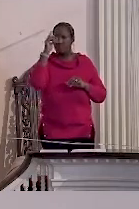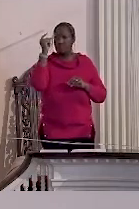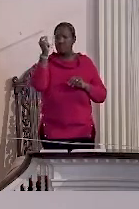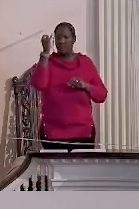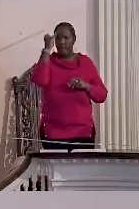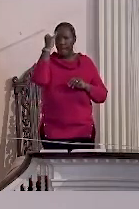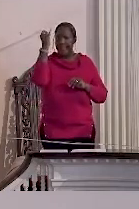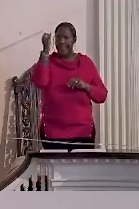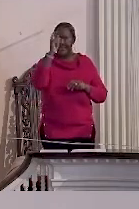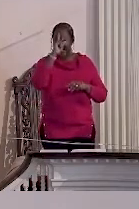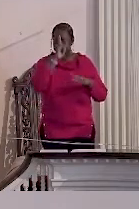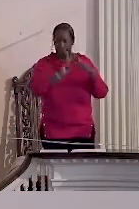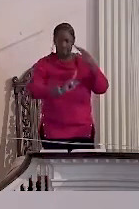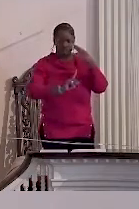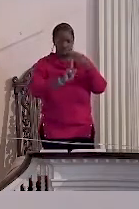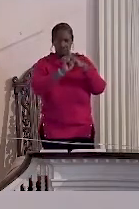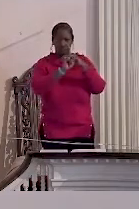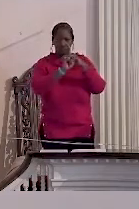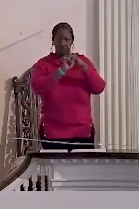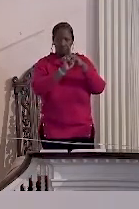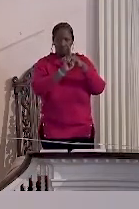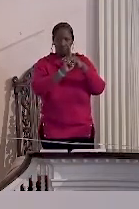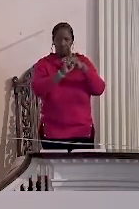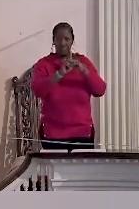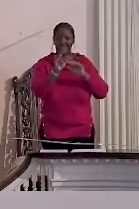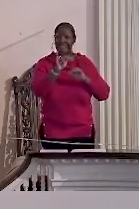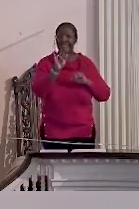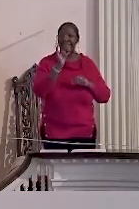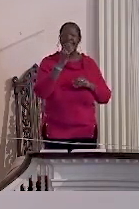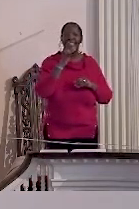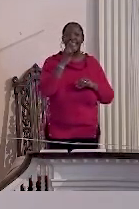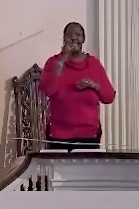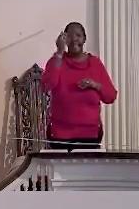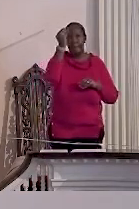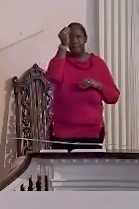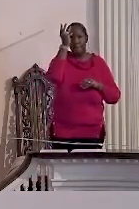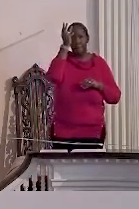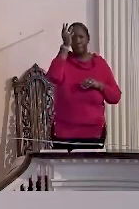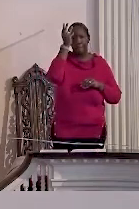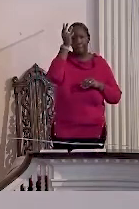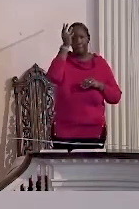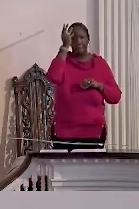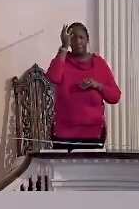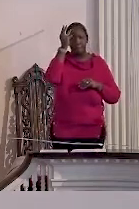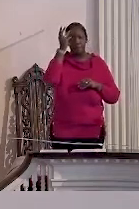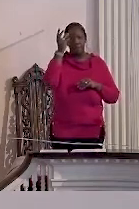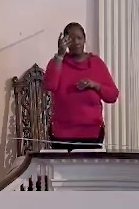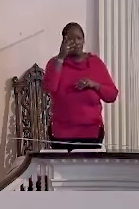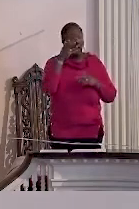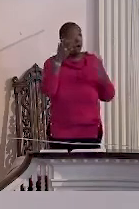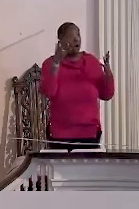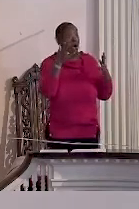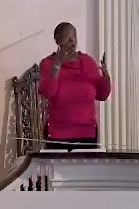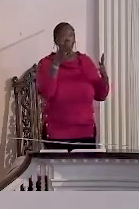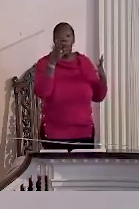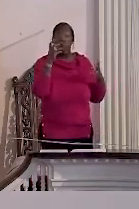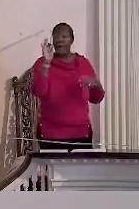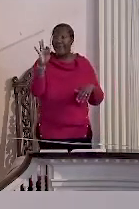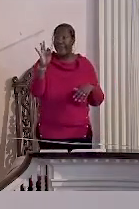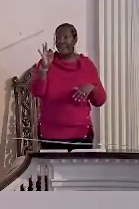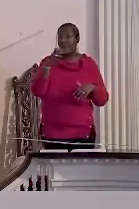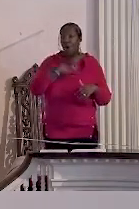suddenly came to Emilio, like a little light bulb popping on. And he said, what if hungry